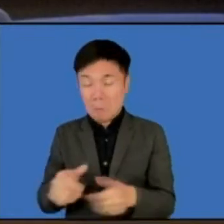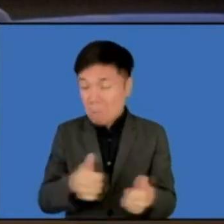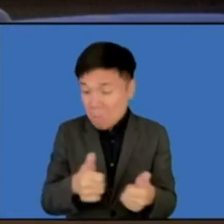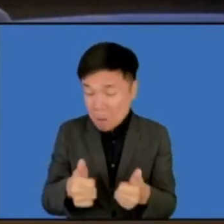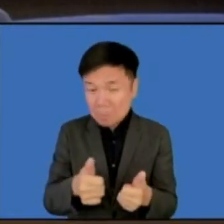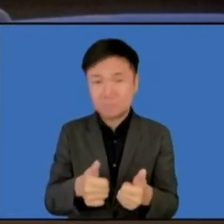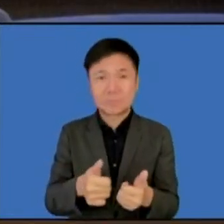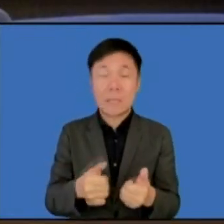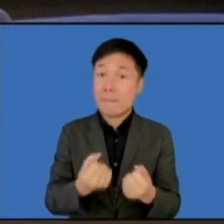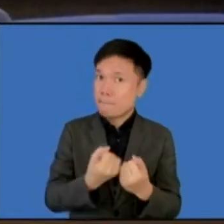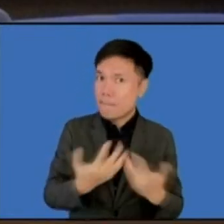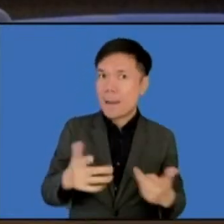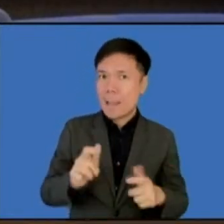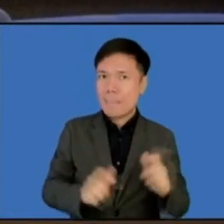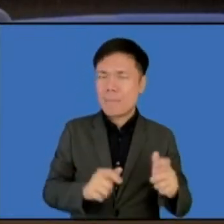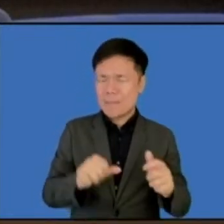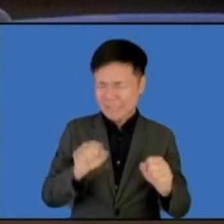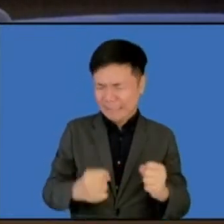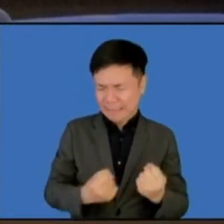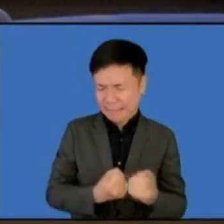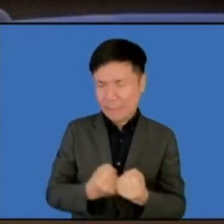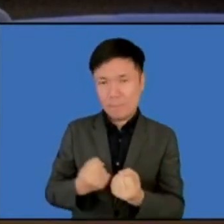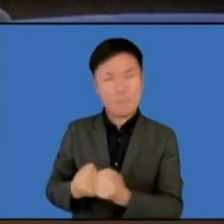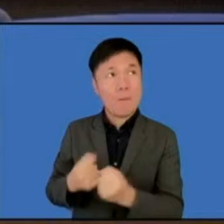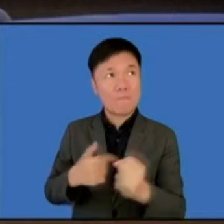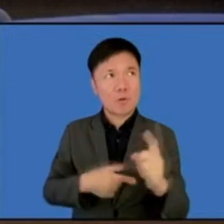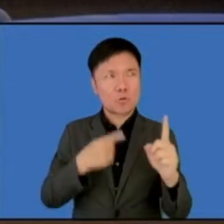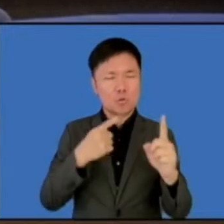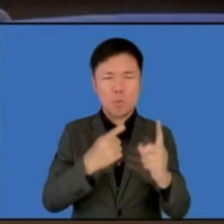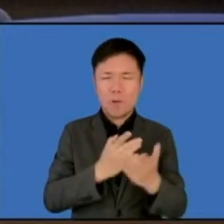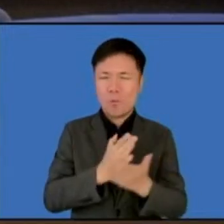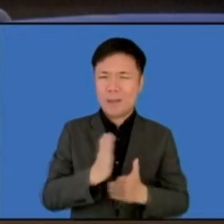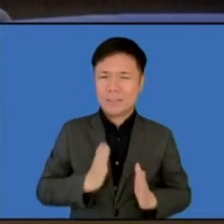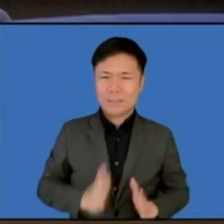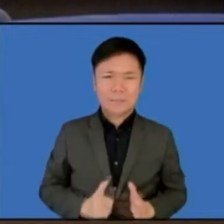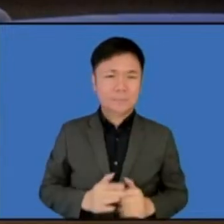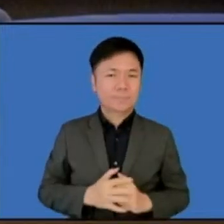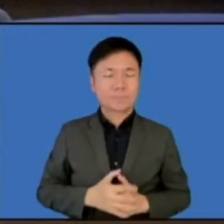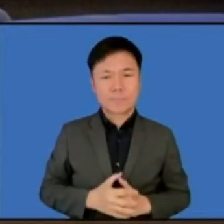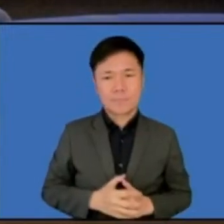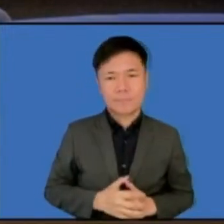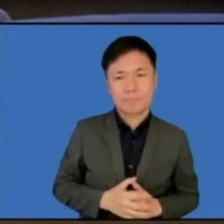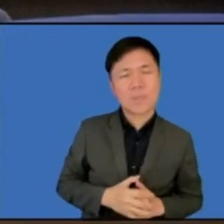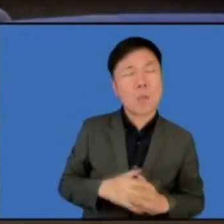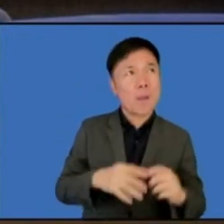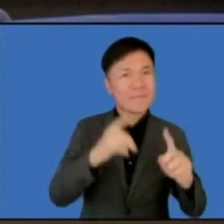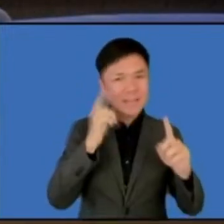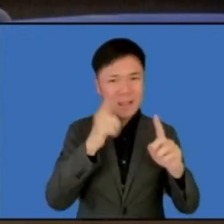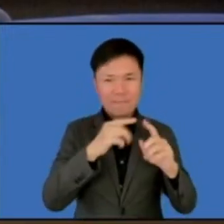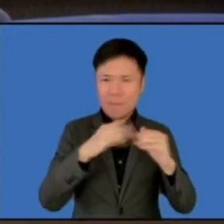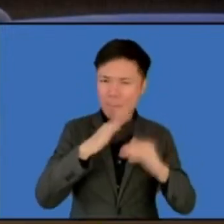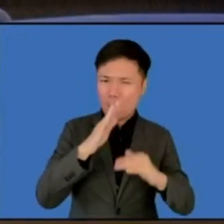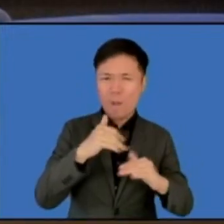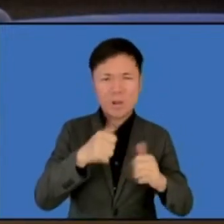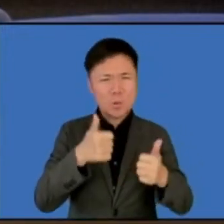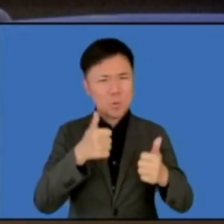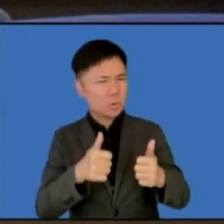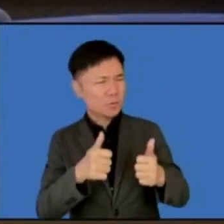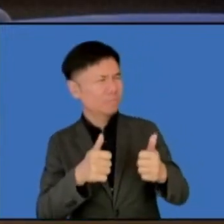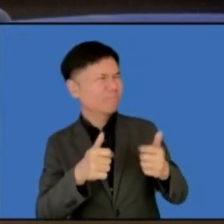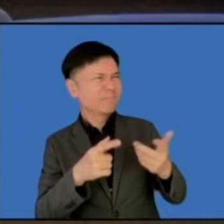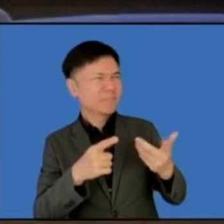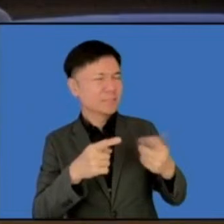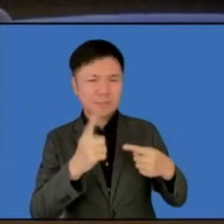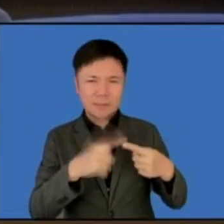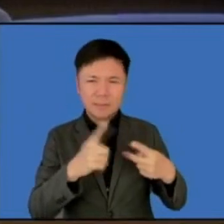people have the potential to become supporters of the human rights of migrants if we approach them through appropriate messengers with message that resonates